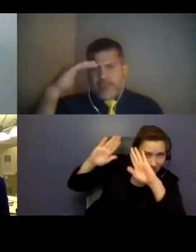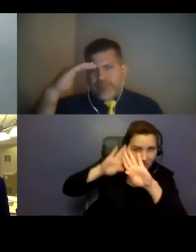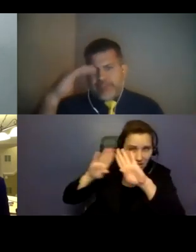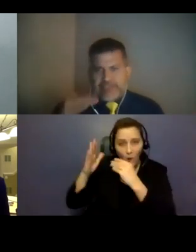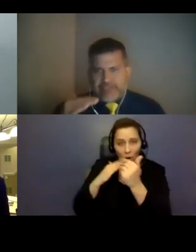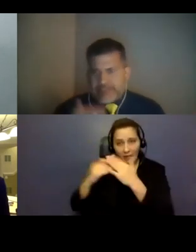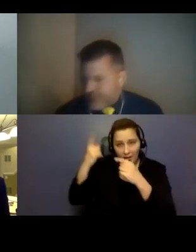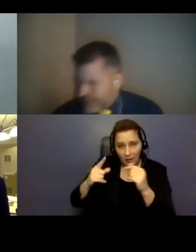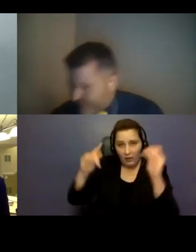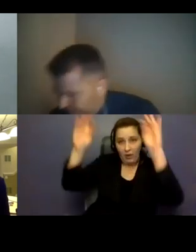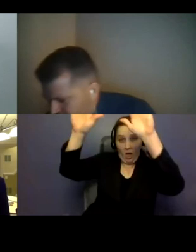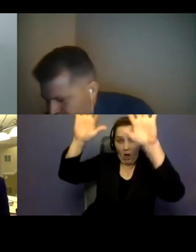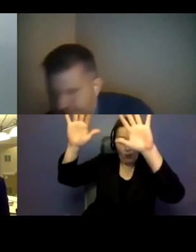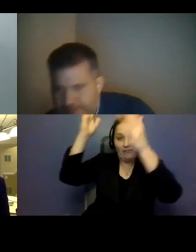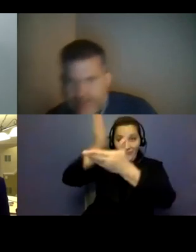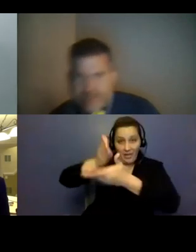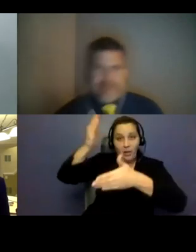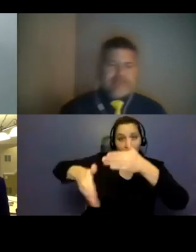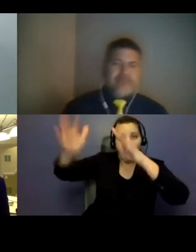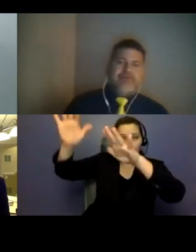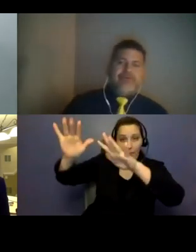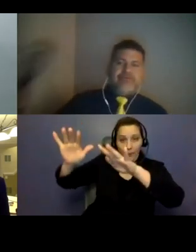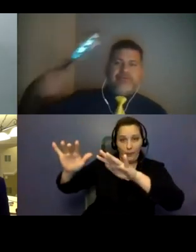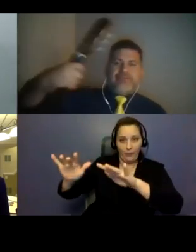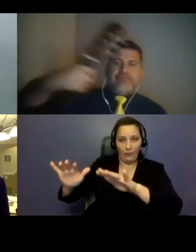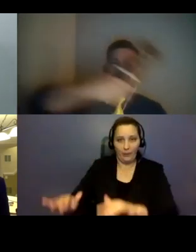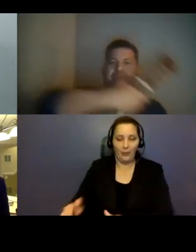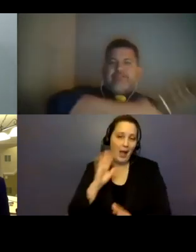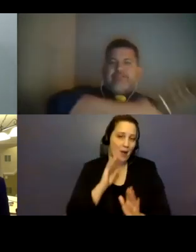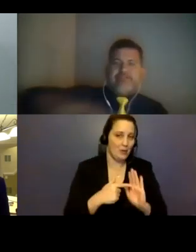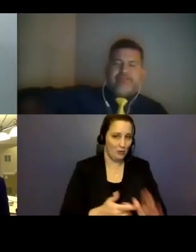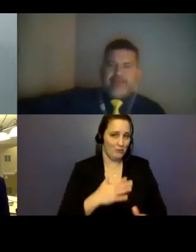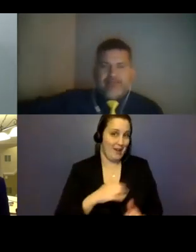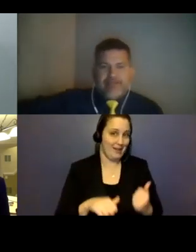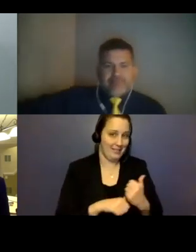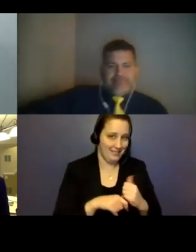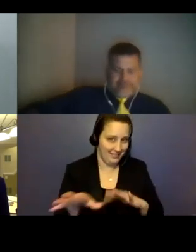And when the dust settled, and for this, I'm gonna use a little assistance.